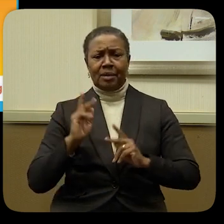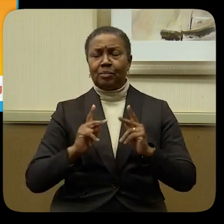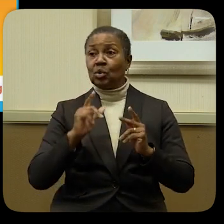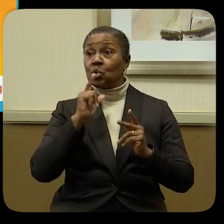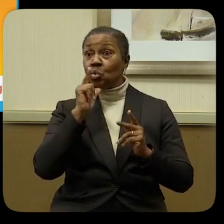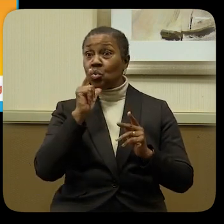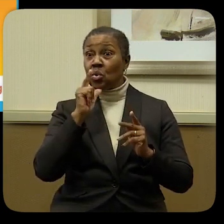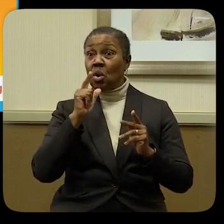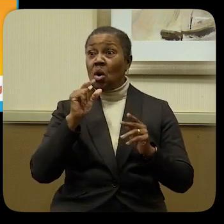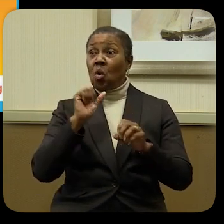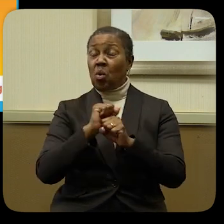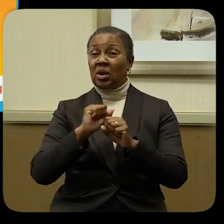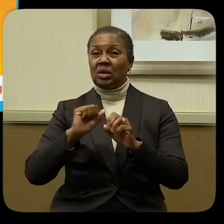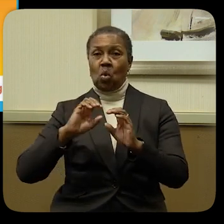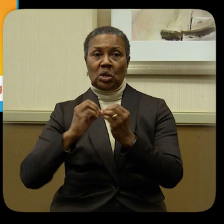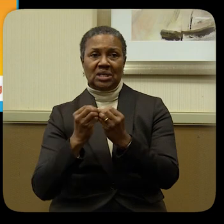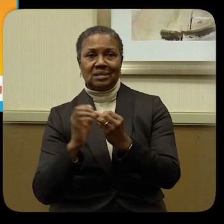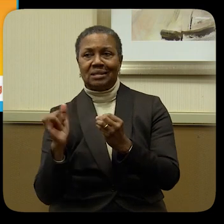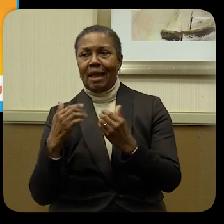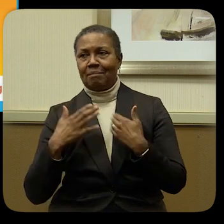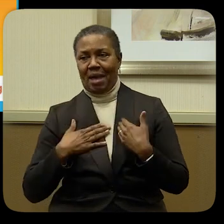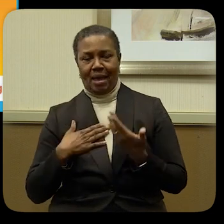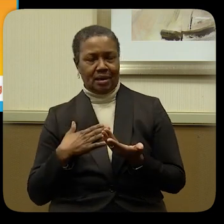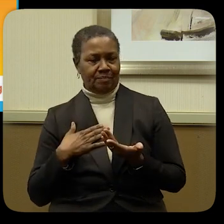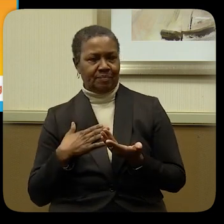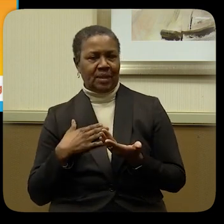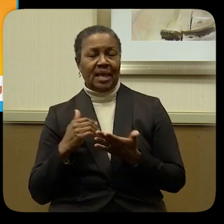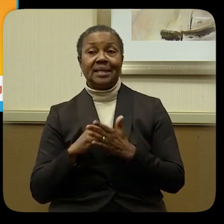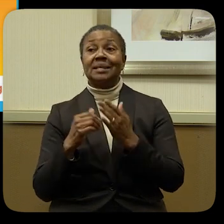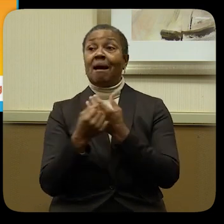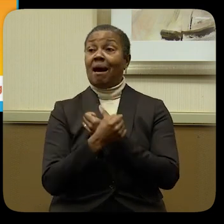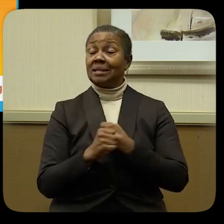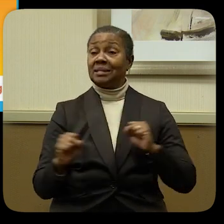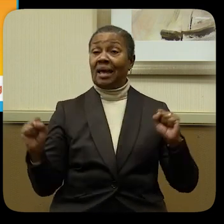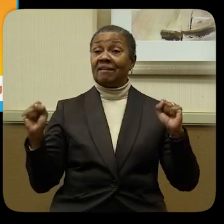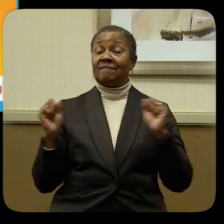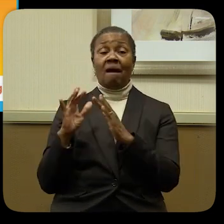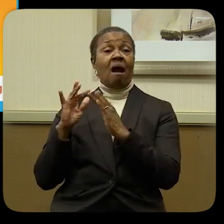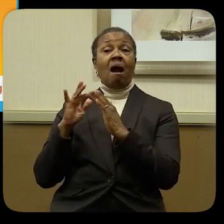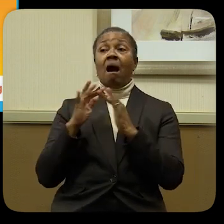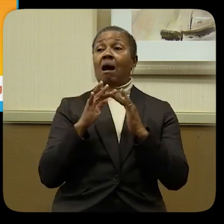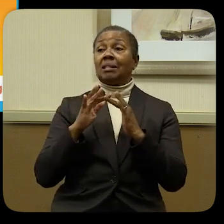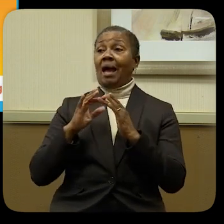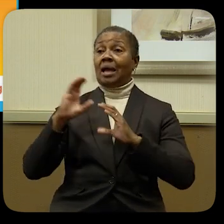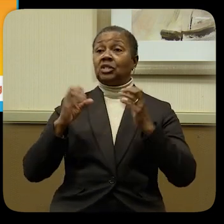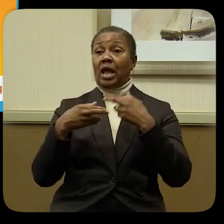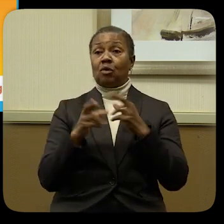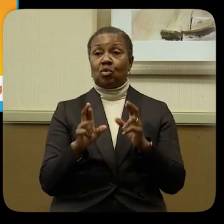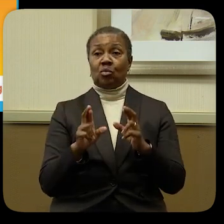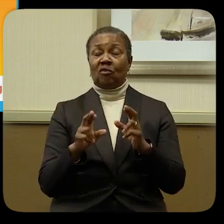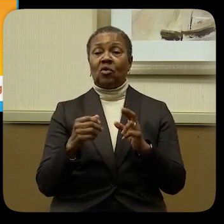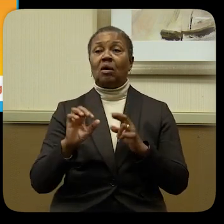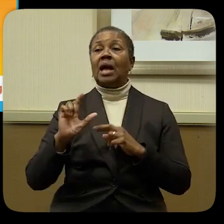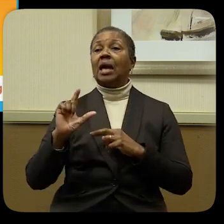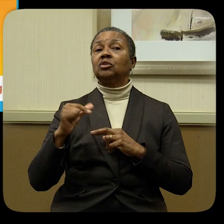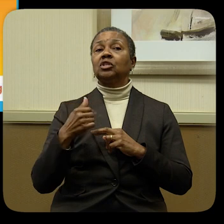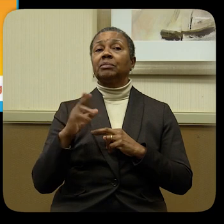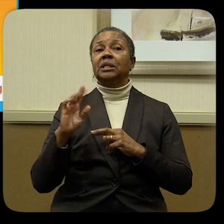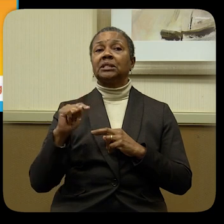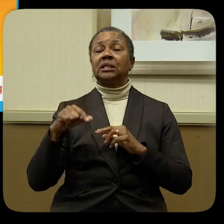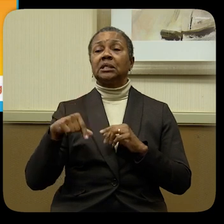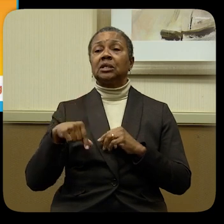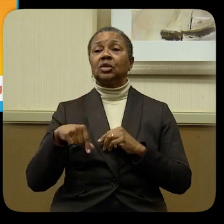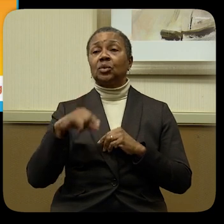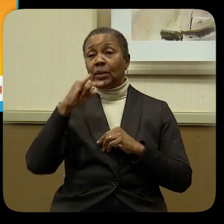people who work at organizations like my own. So it's a safe online chat room for LGBTQ kids